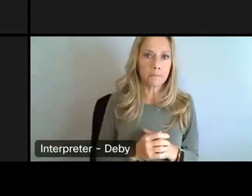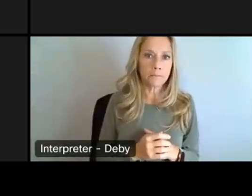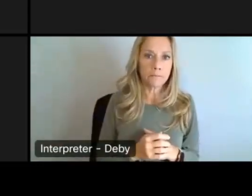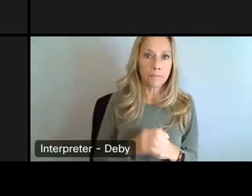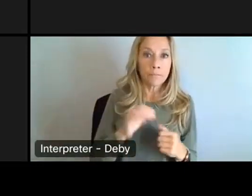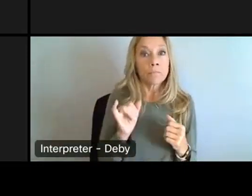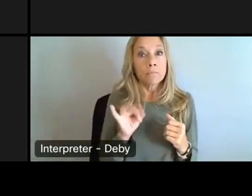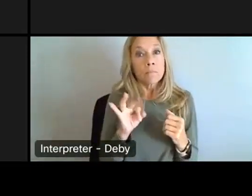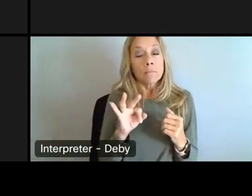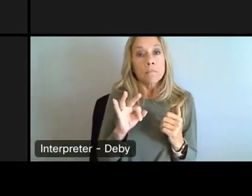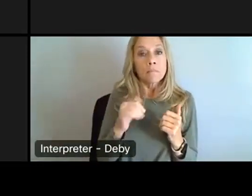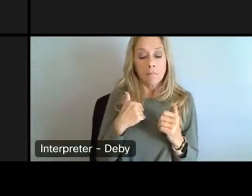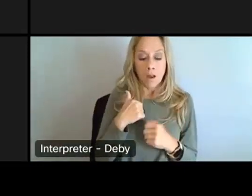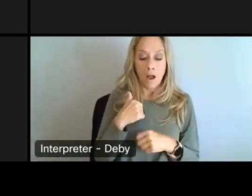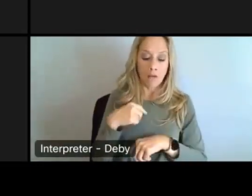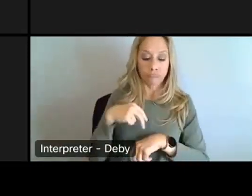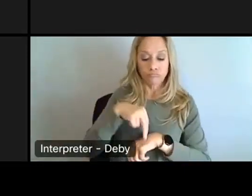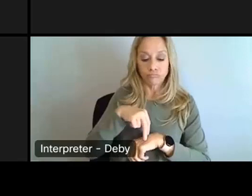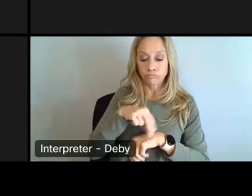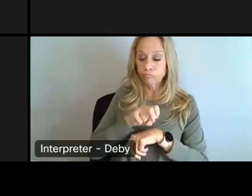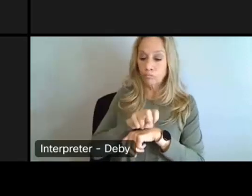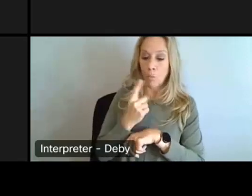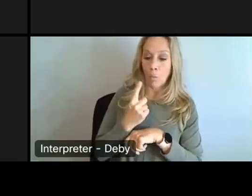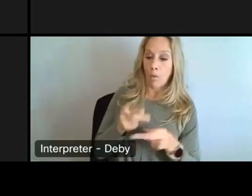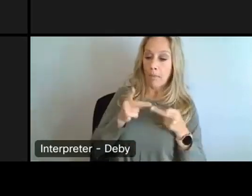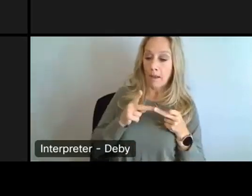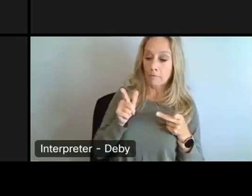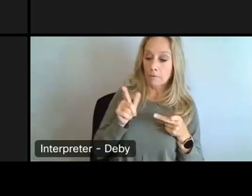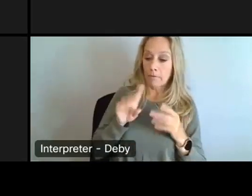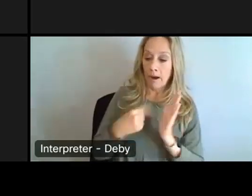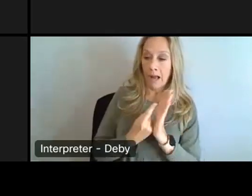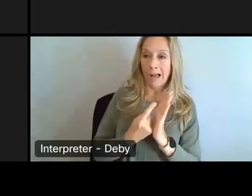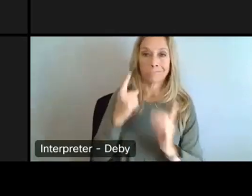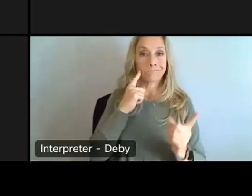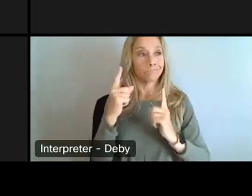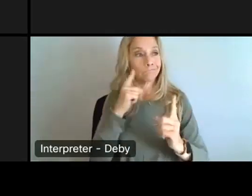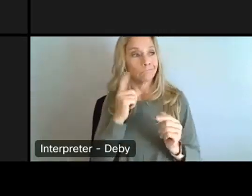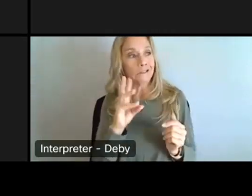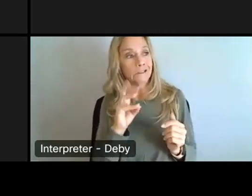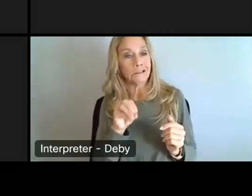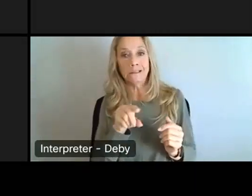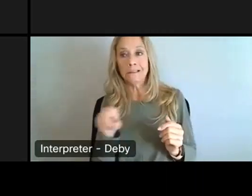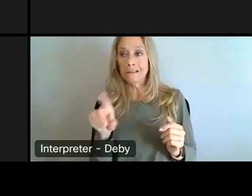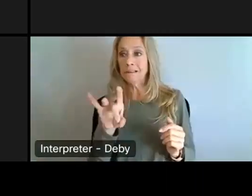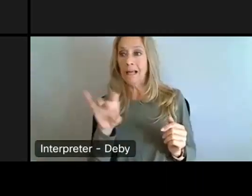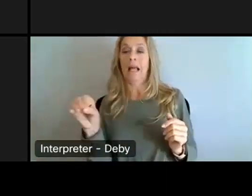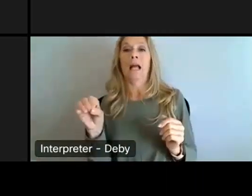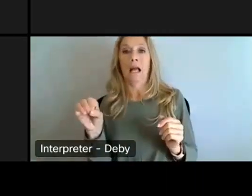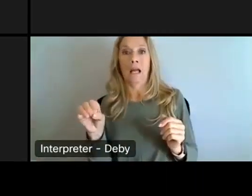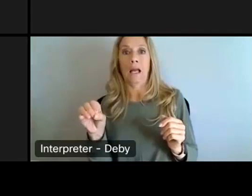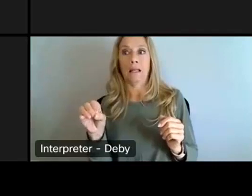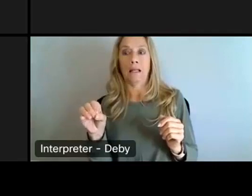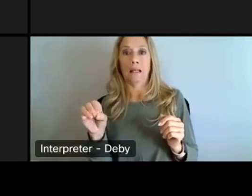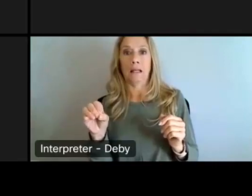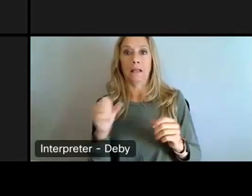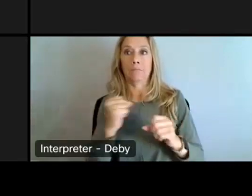were to stay in one spot for 24 hours, I'd hear between about 60 and 80 engagements within earshot. So